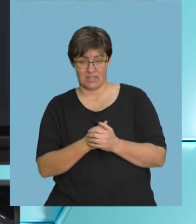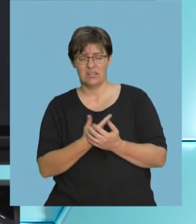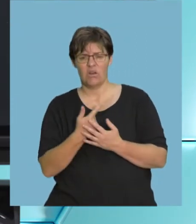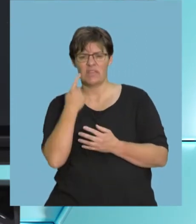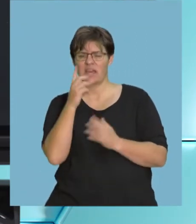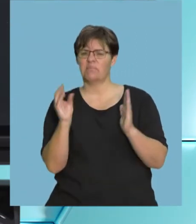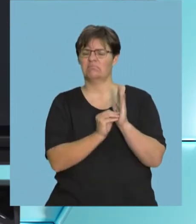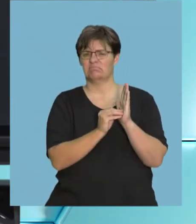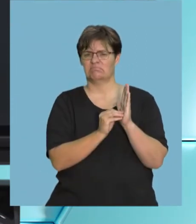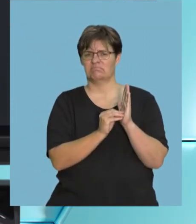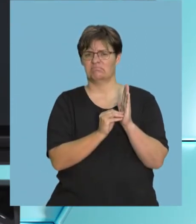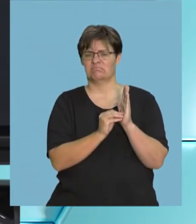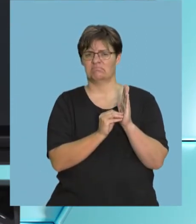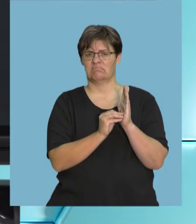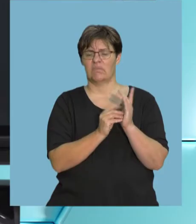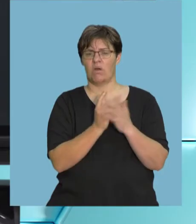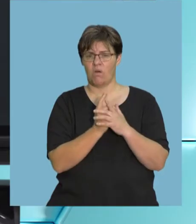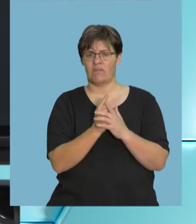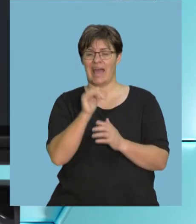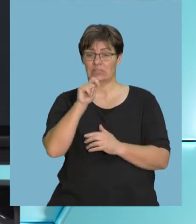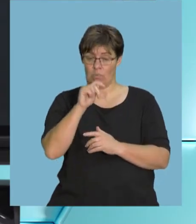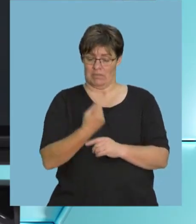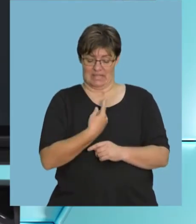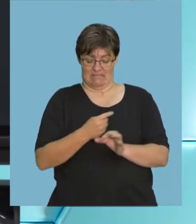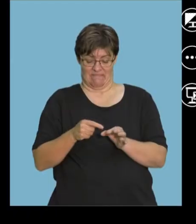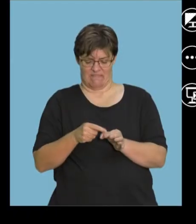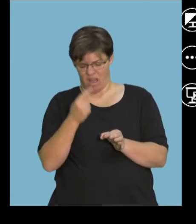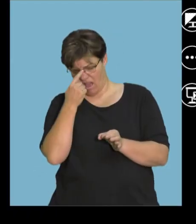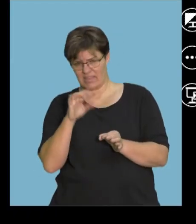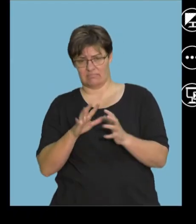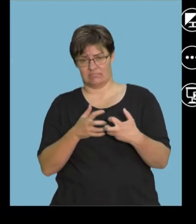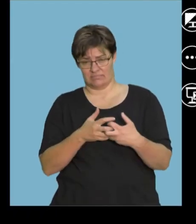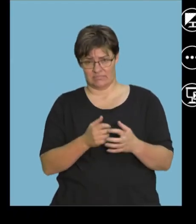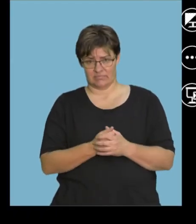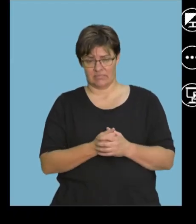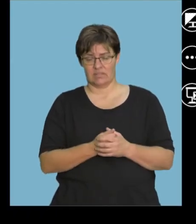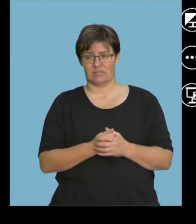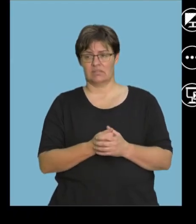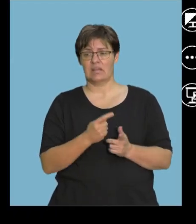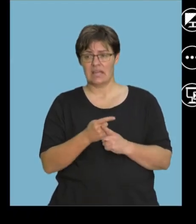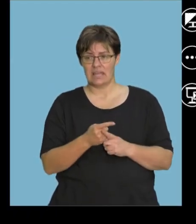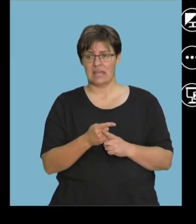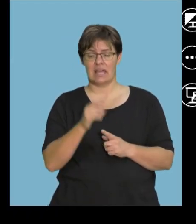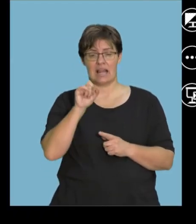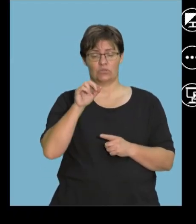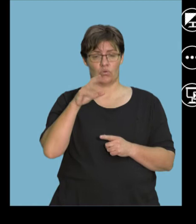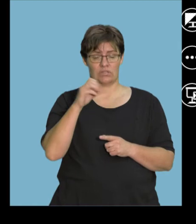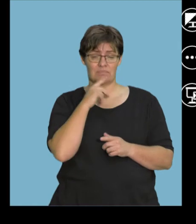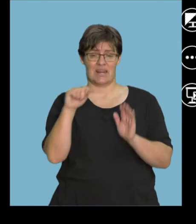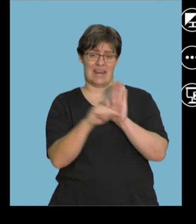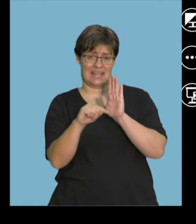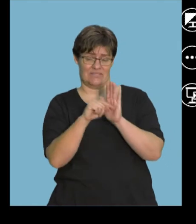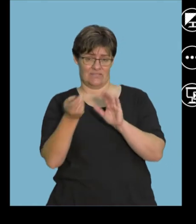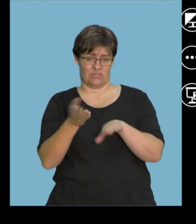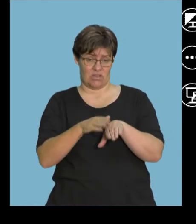its origin with respect to the atom itself, right? So every atom has got electrons. These electrons are